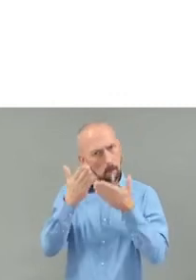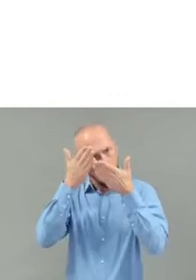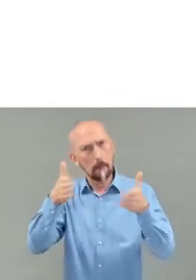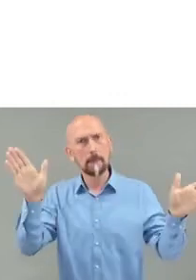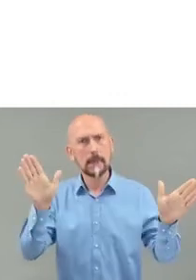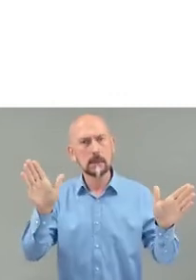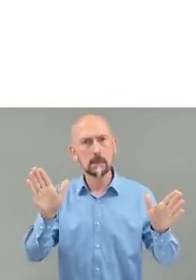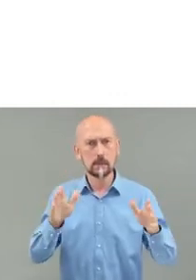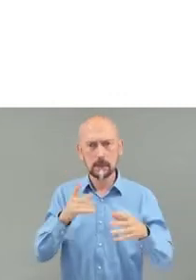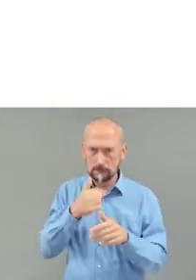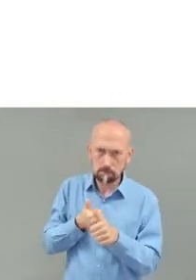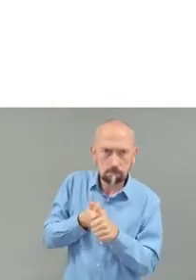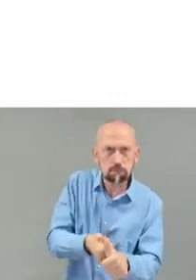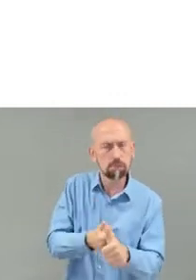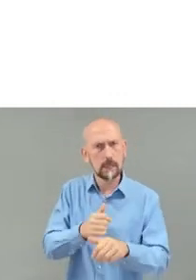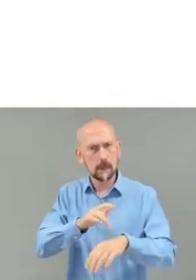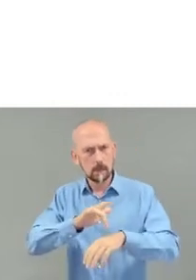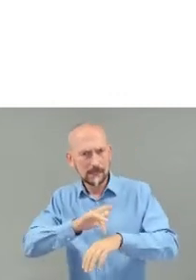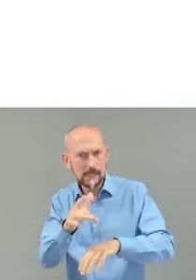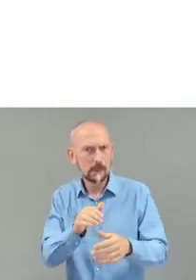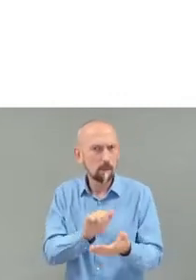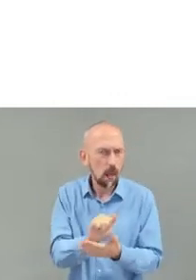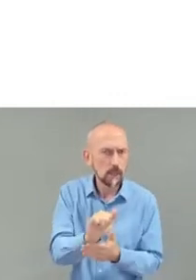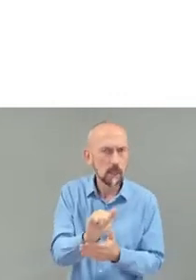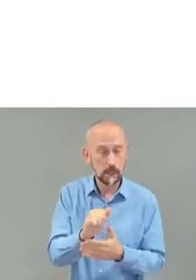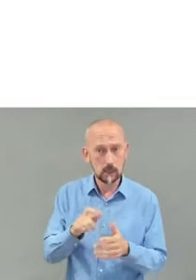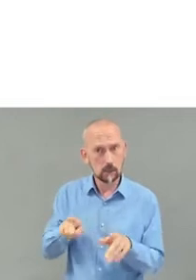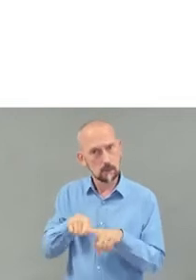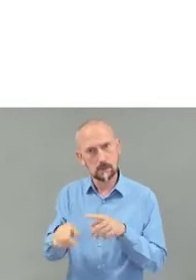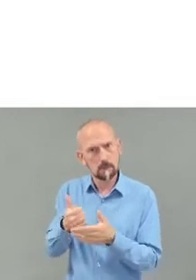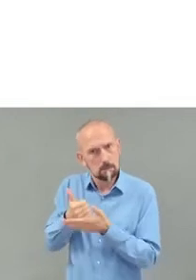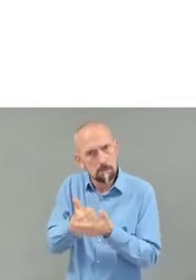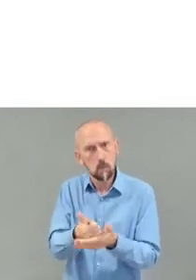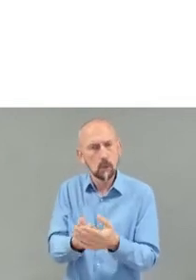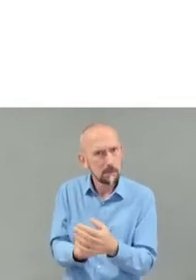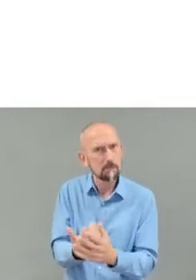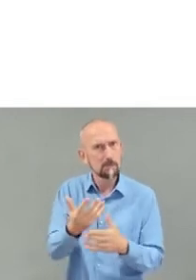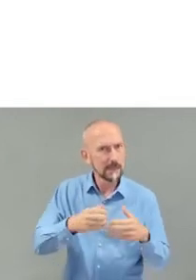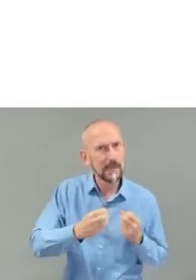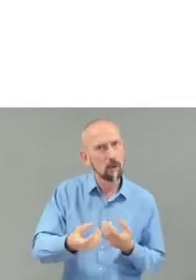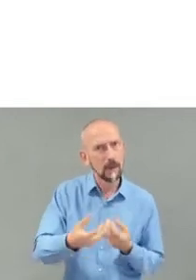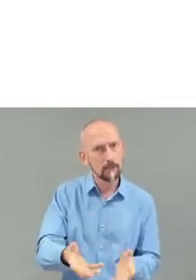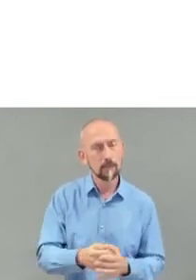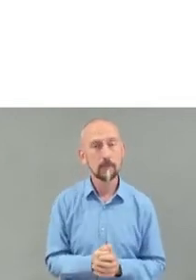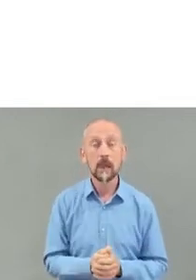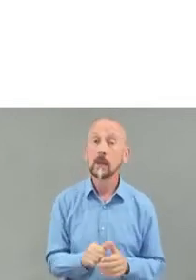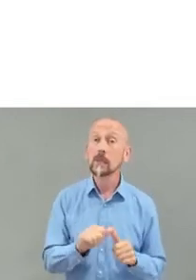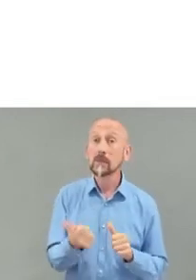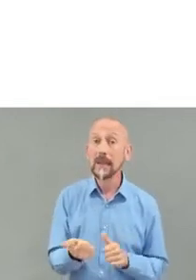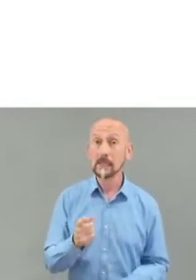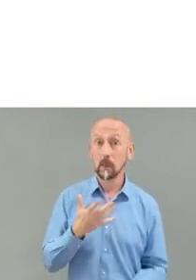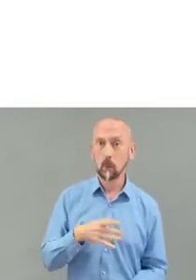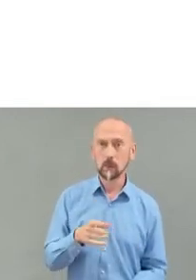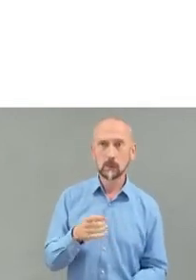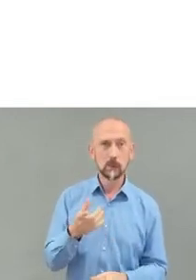that delivery. So next, I'd like to move on to hearing about aspiring